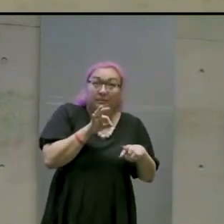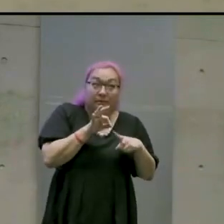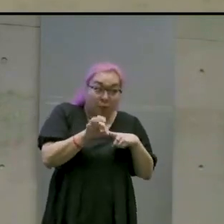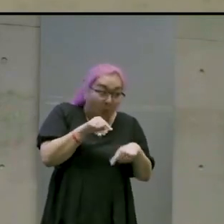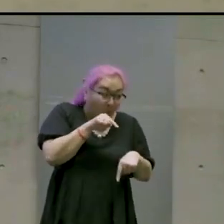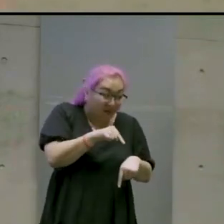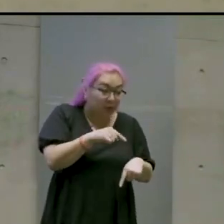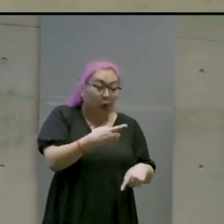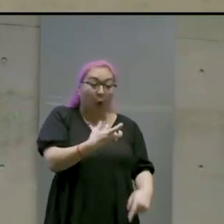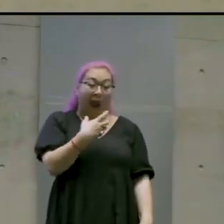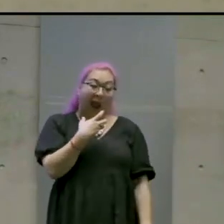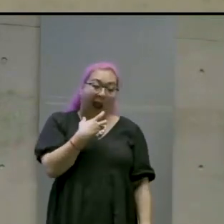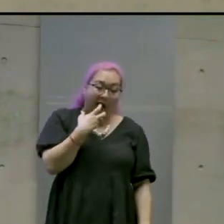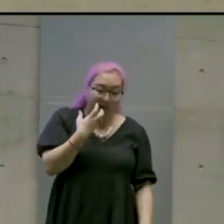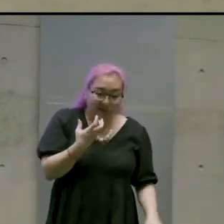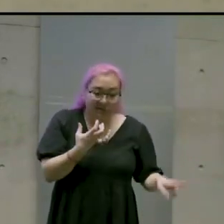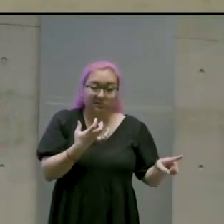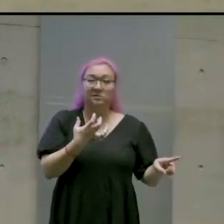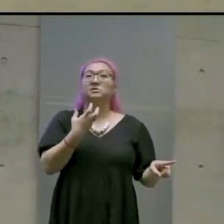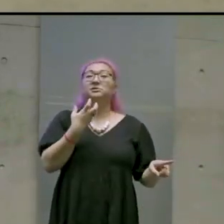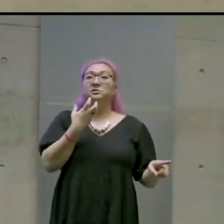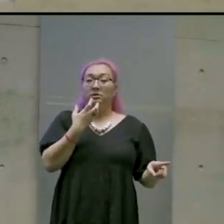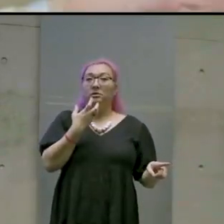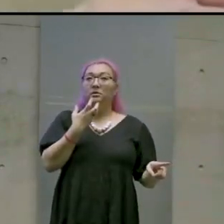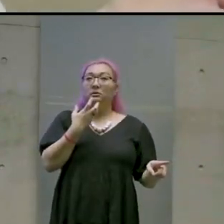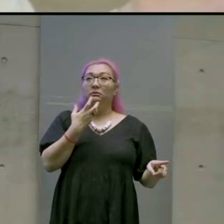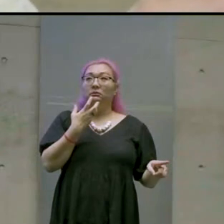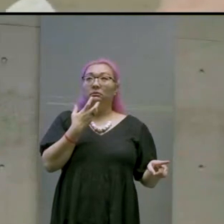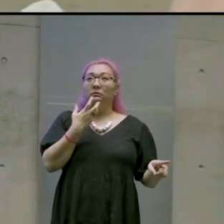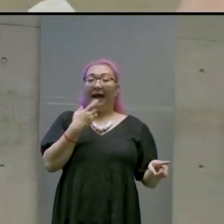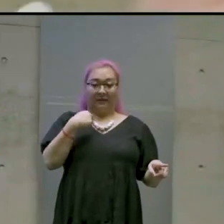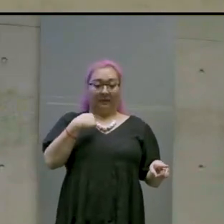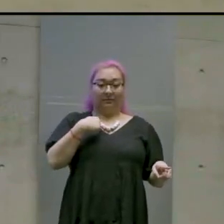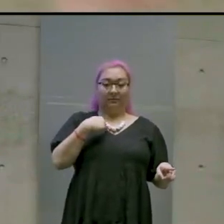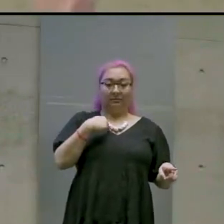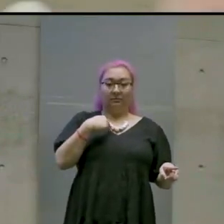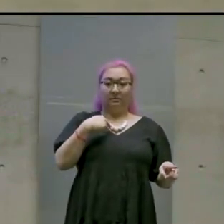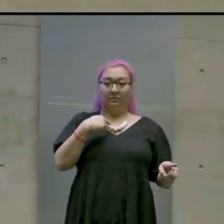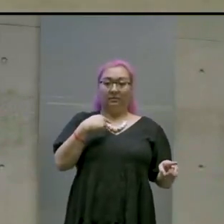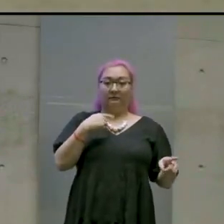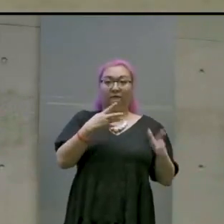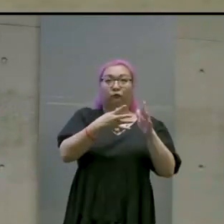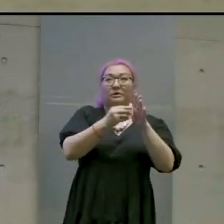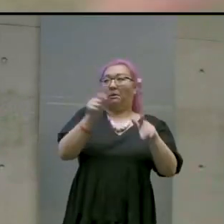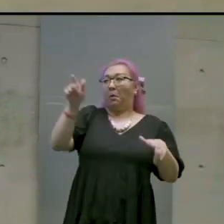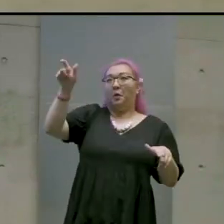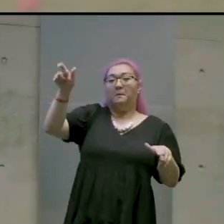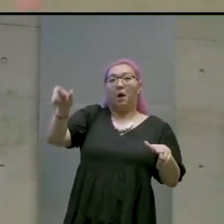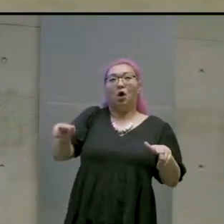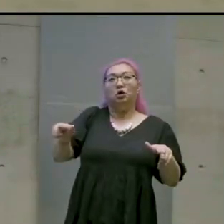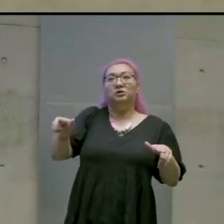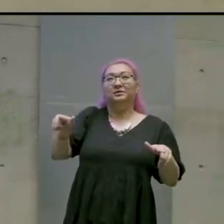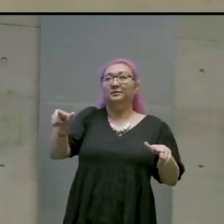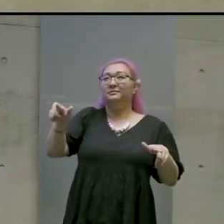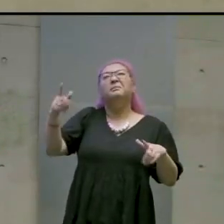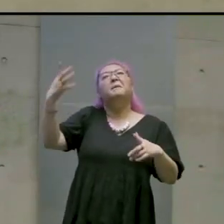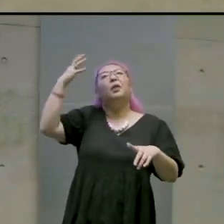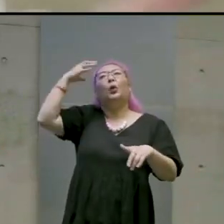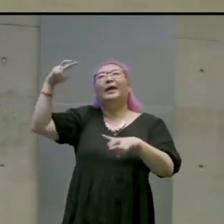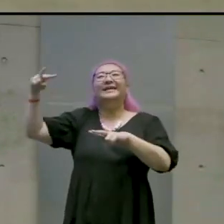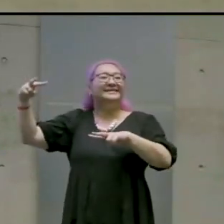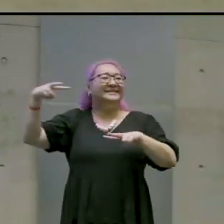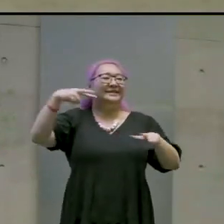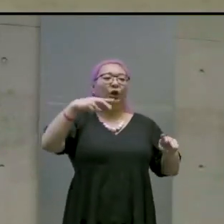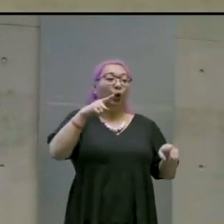and it was framed in the context that if you eat the pear, then it's going to make this person happy, and that person got happy by you eating the pear. The fact that you